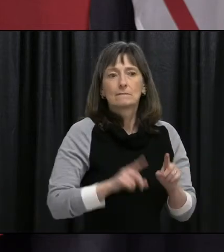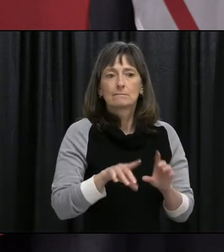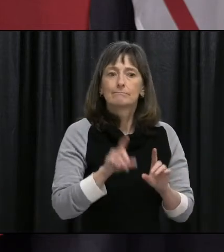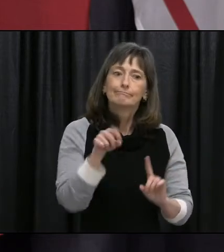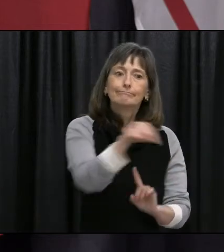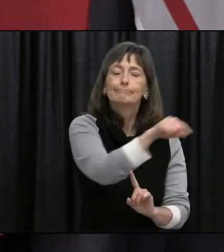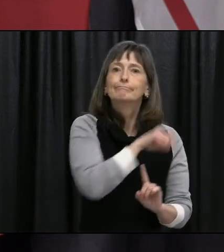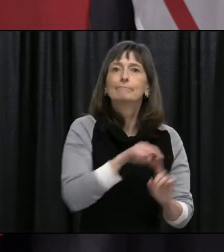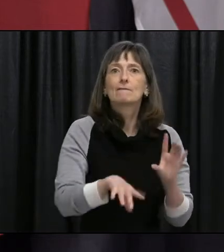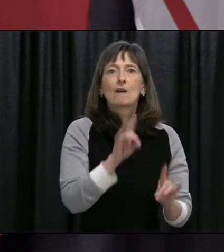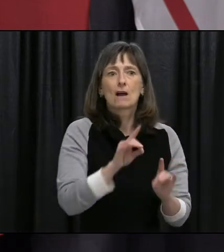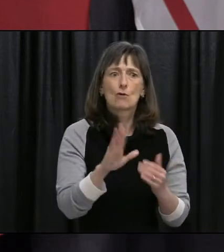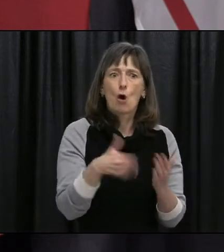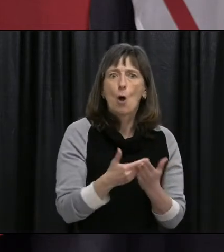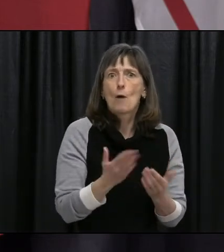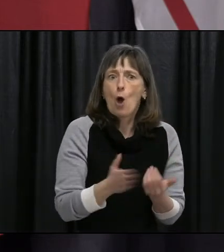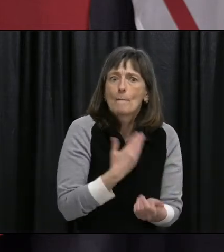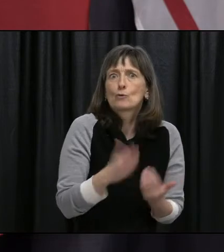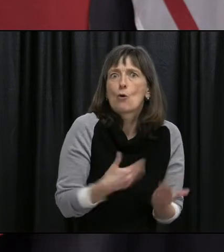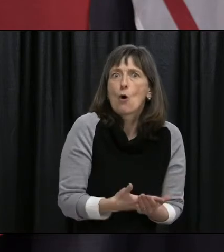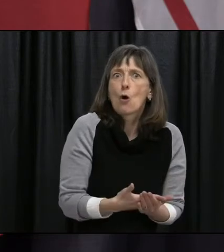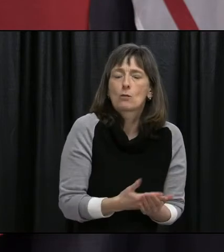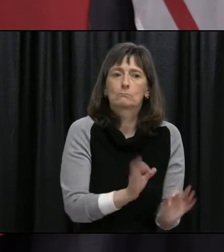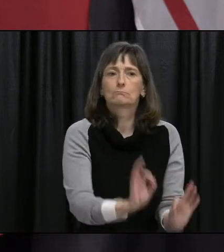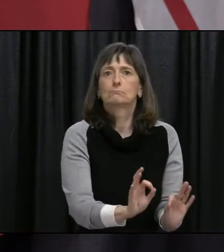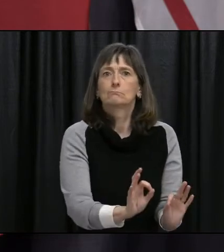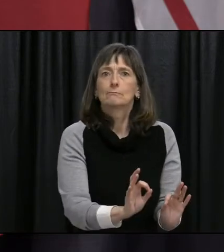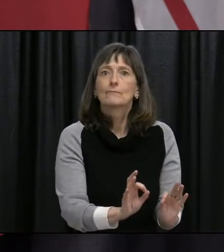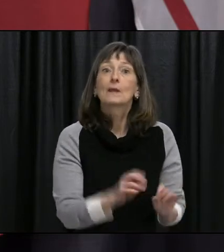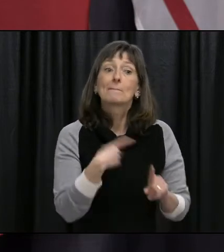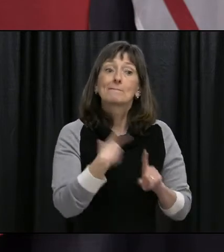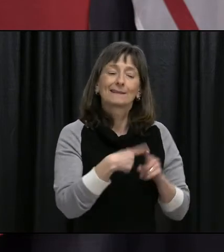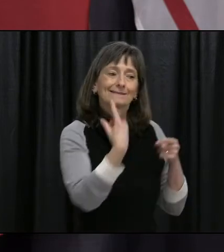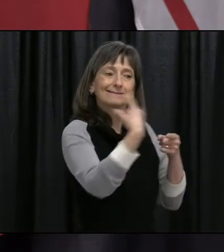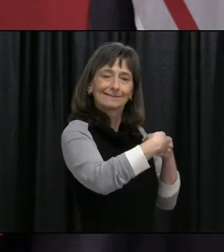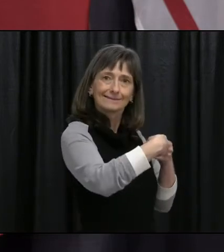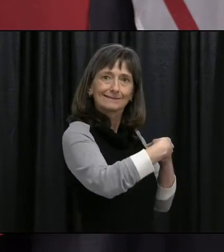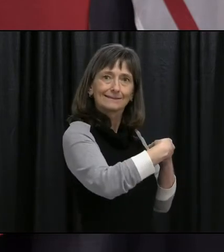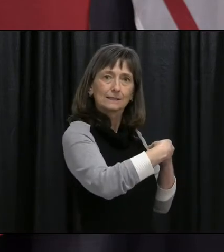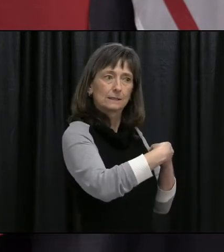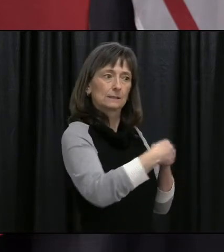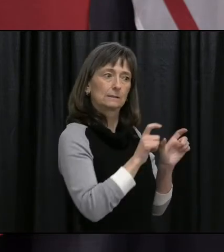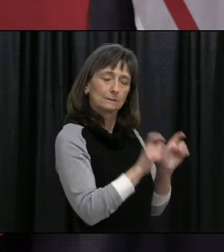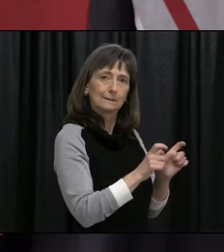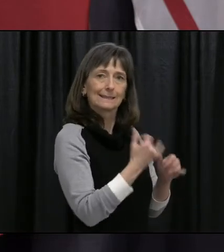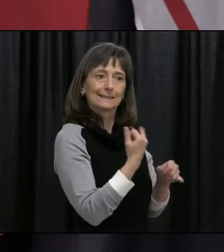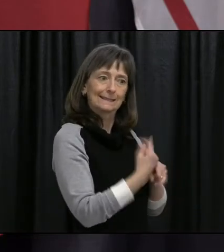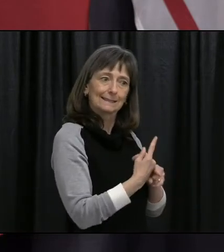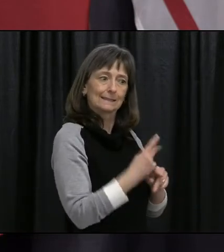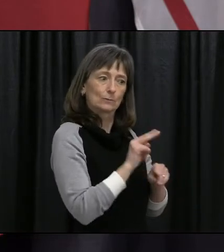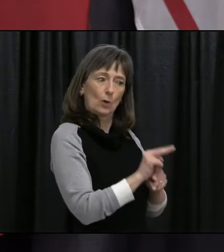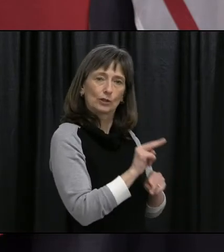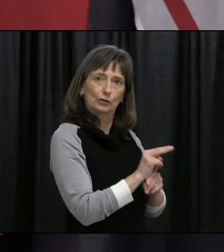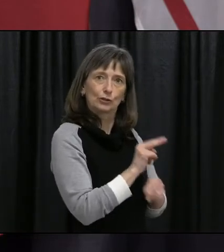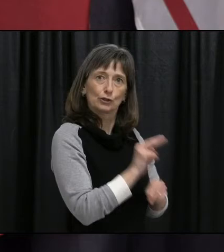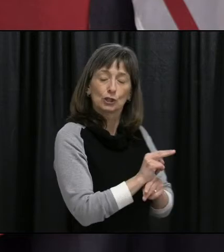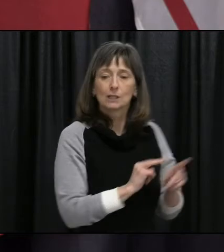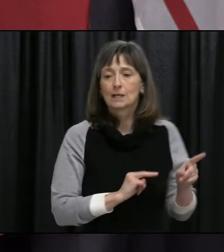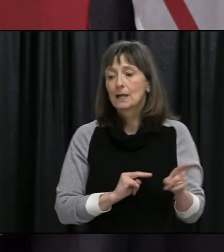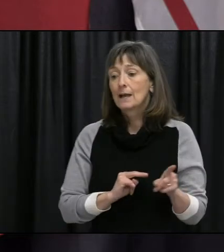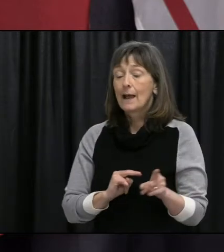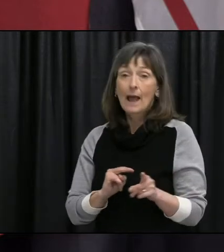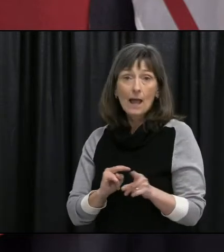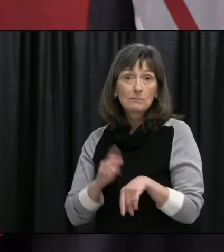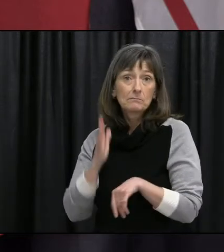these are measures. Tighter borders is important for us, making sure that we have the capacity within our healthcare system. But PPE is an